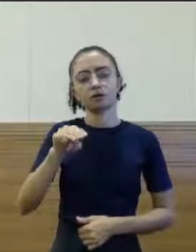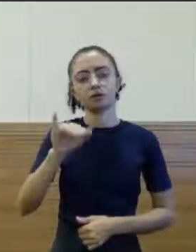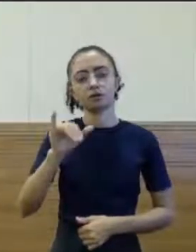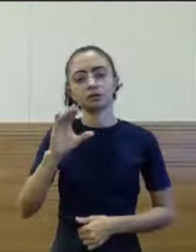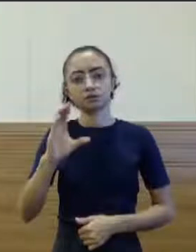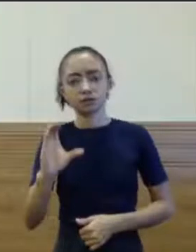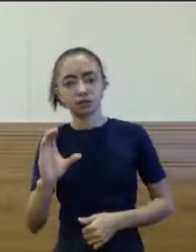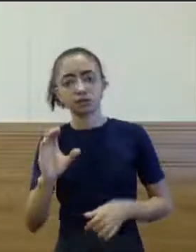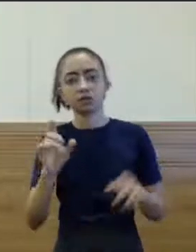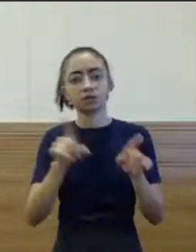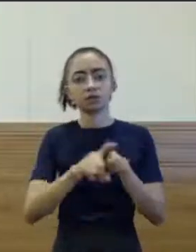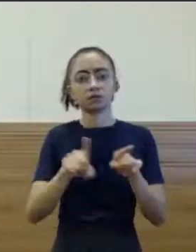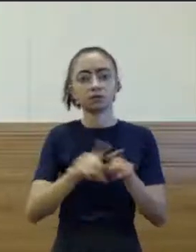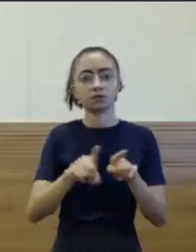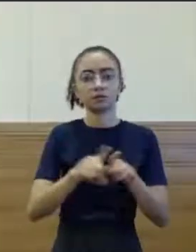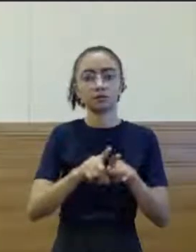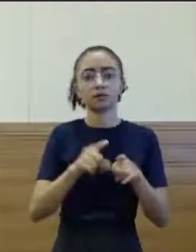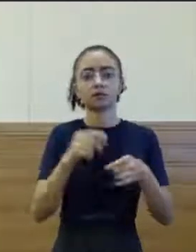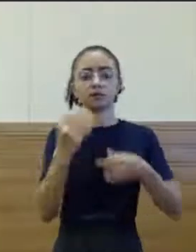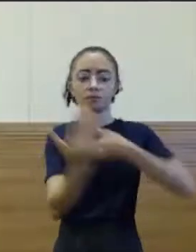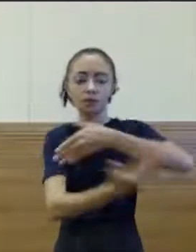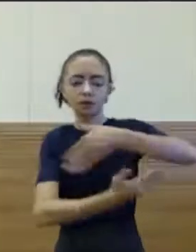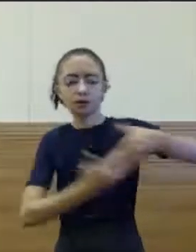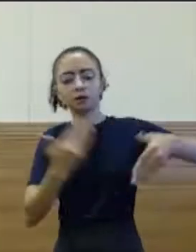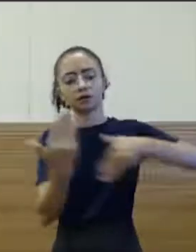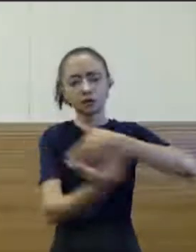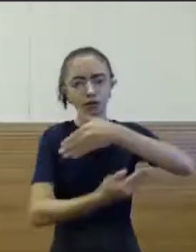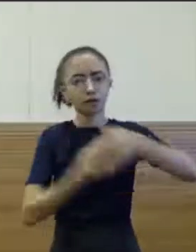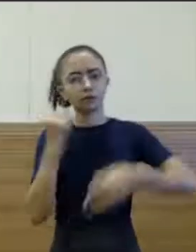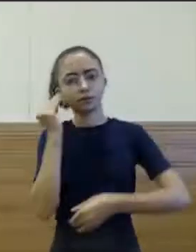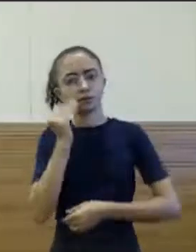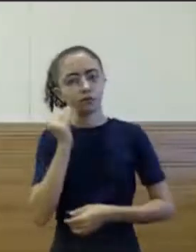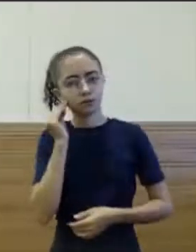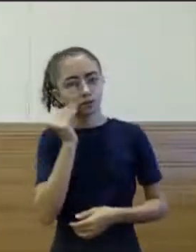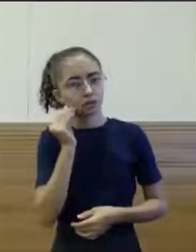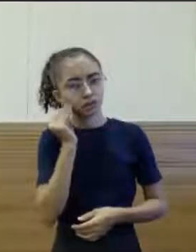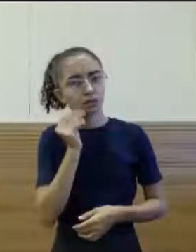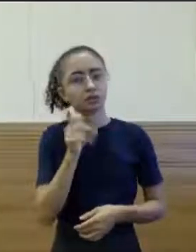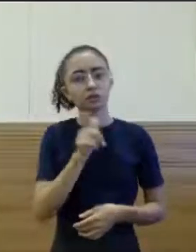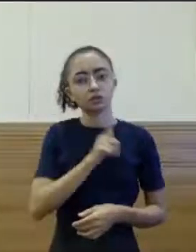body fat index and to share the experiences